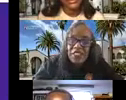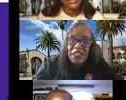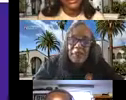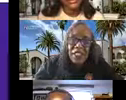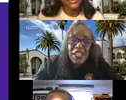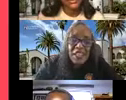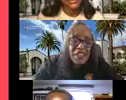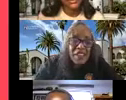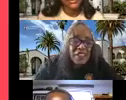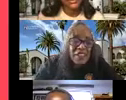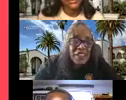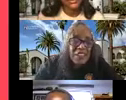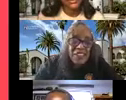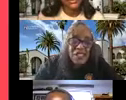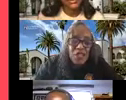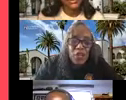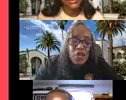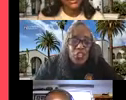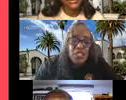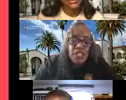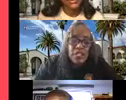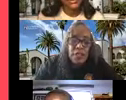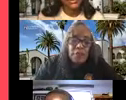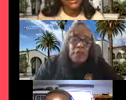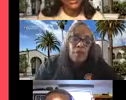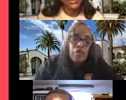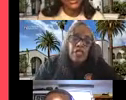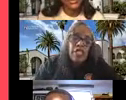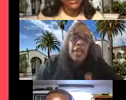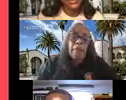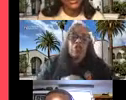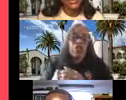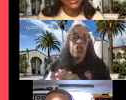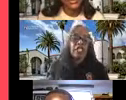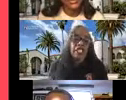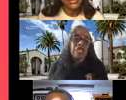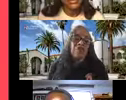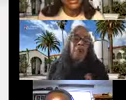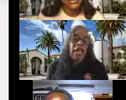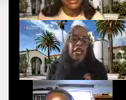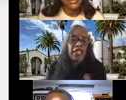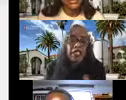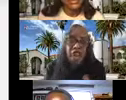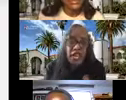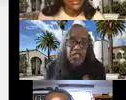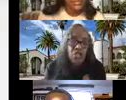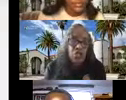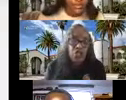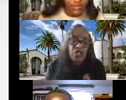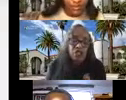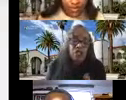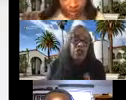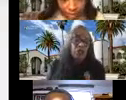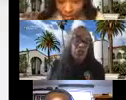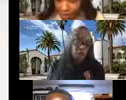Oh, you're still up there. Two more questions. What is the Campus Organization for Black Identified